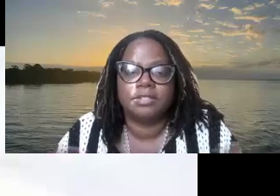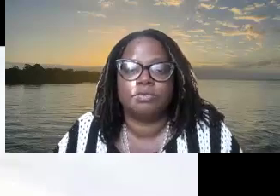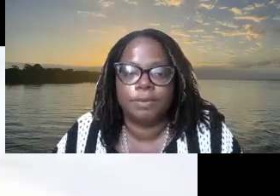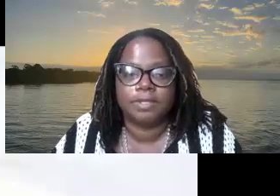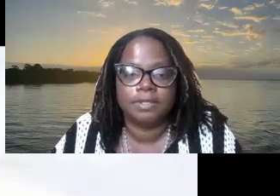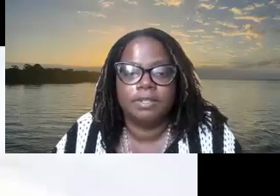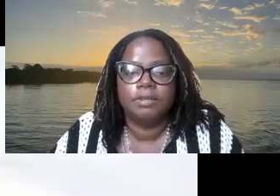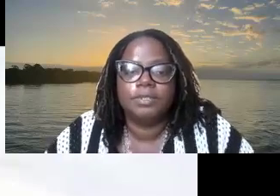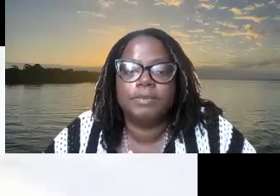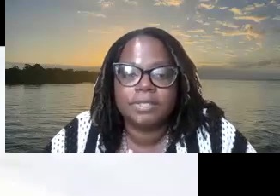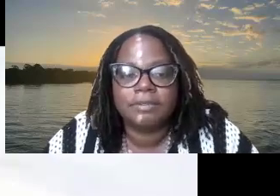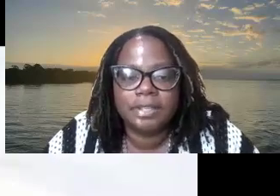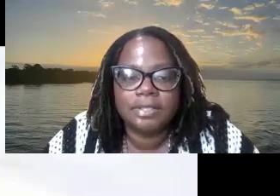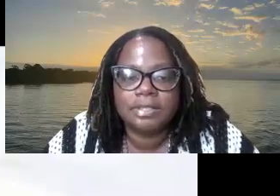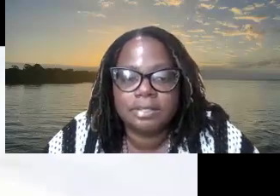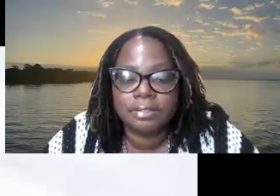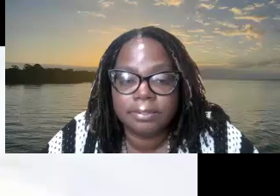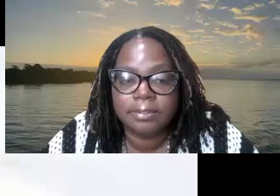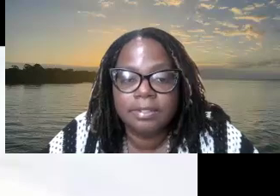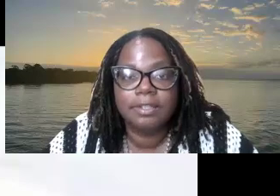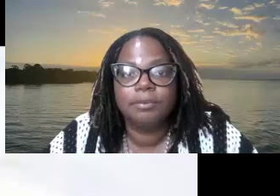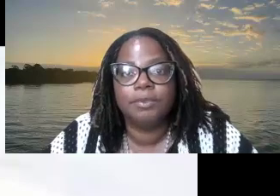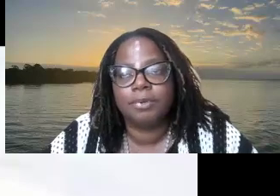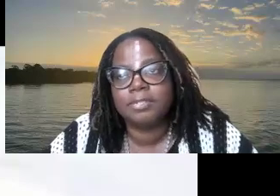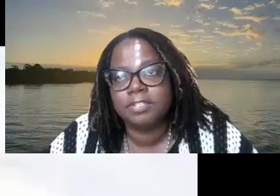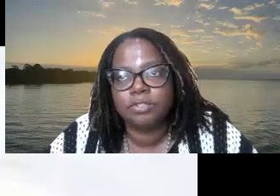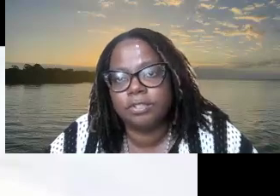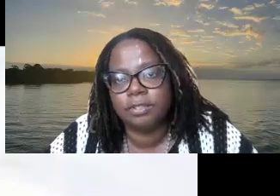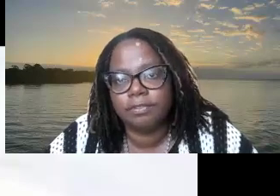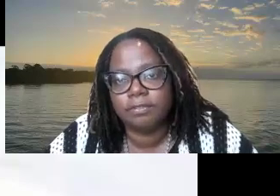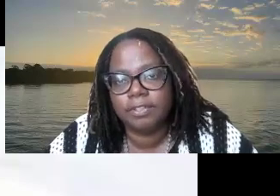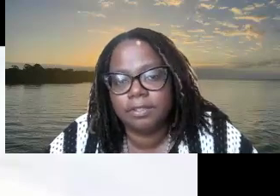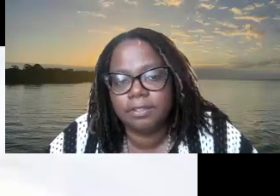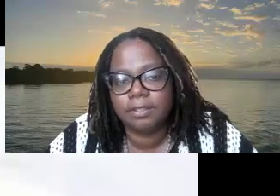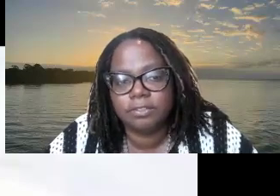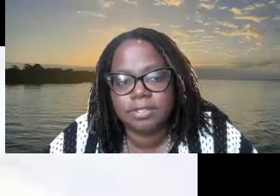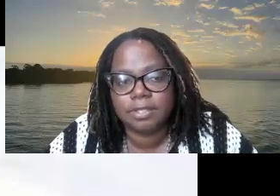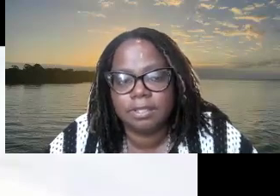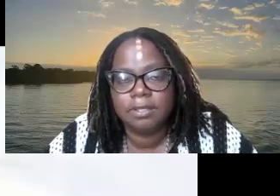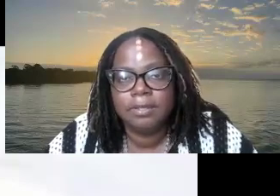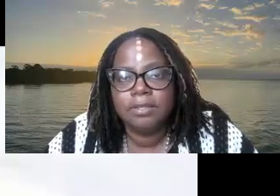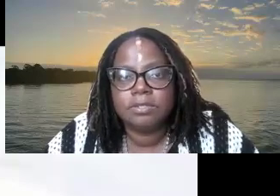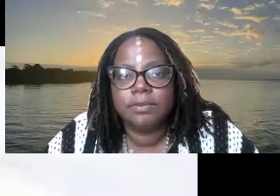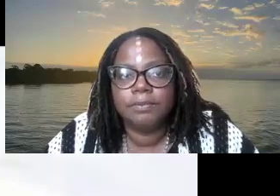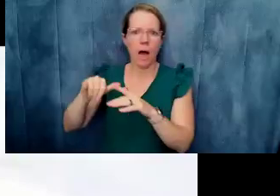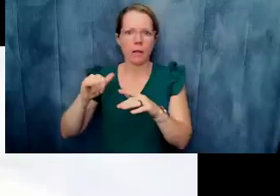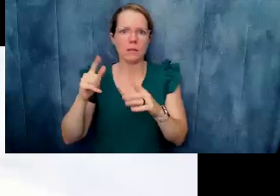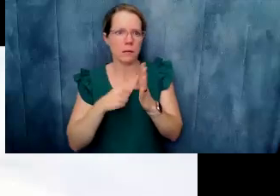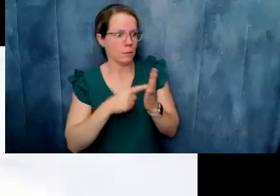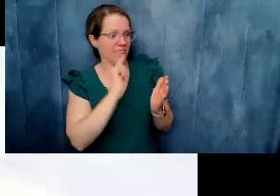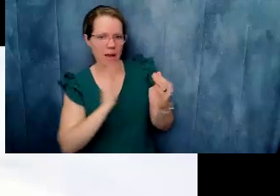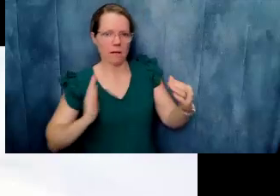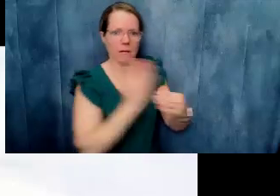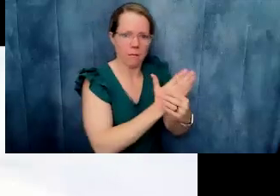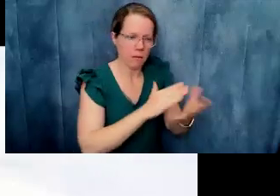empathetic when that's disrupted, when domestic violence has occurred, and the process and journey of healing and addressing it. So when